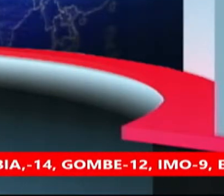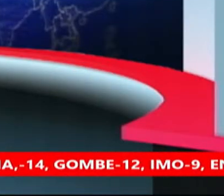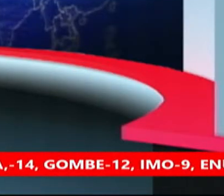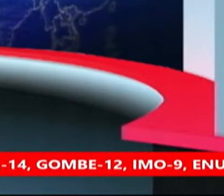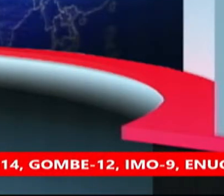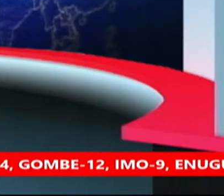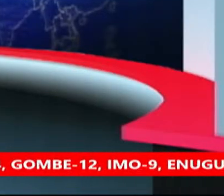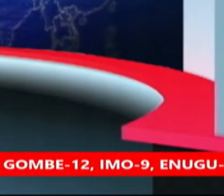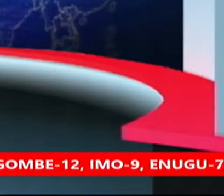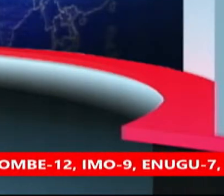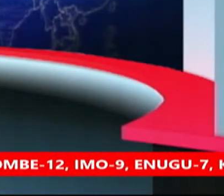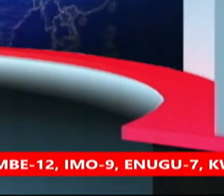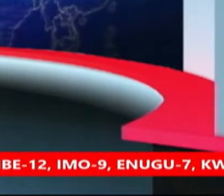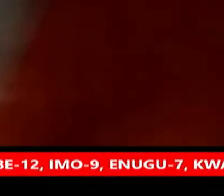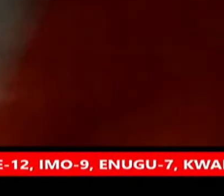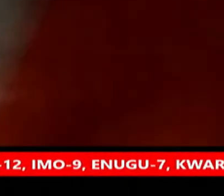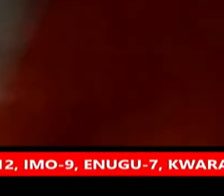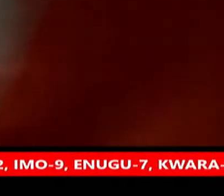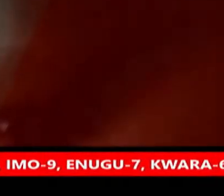is Justin Bemunyi.